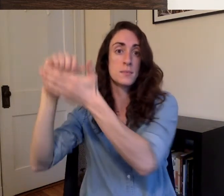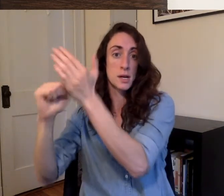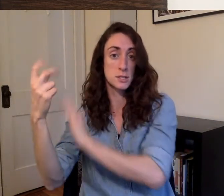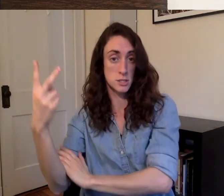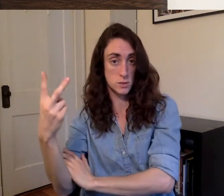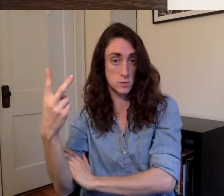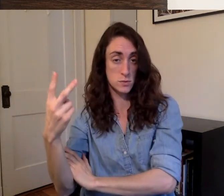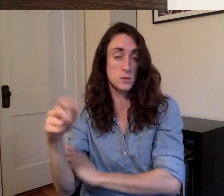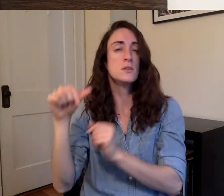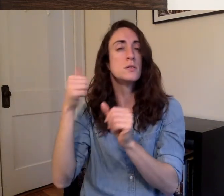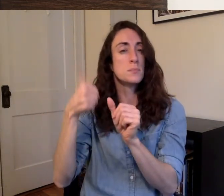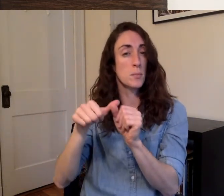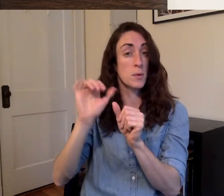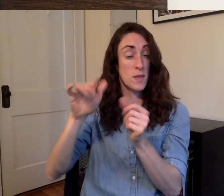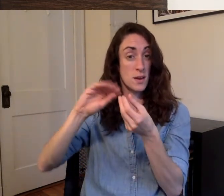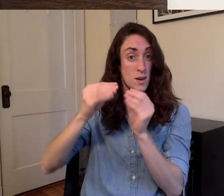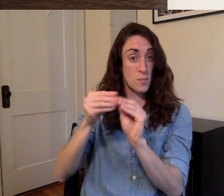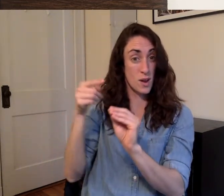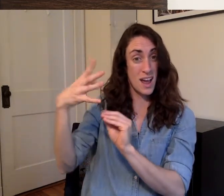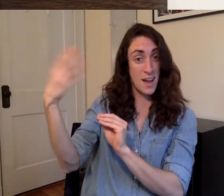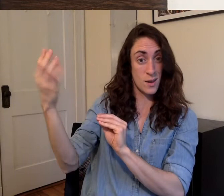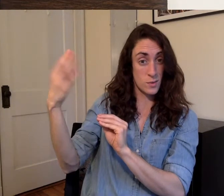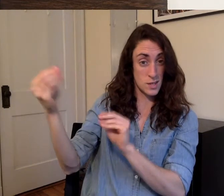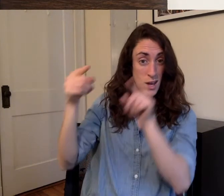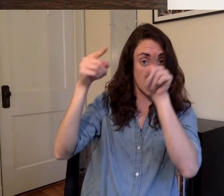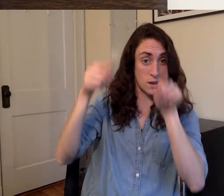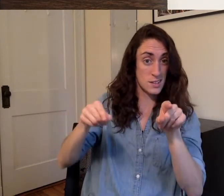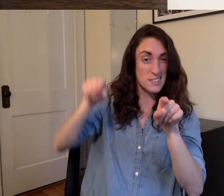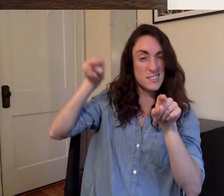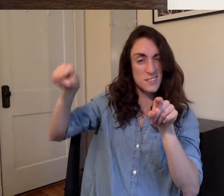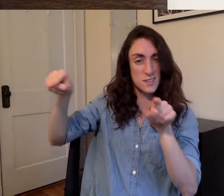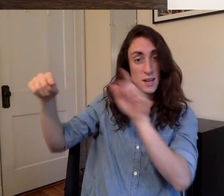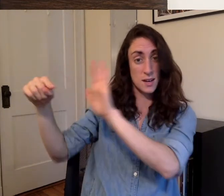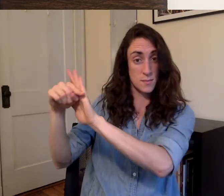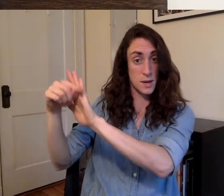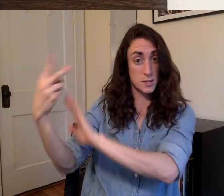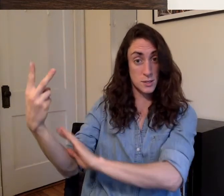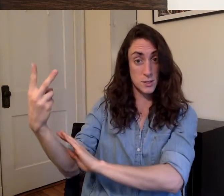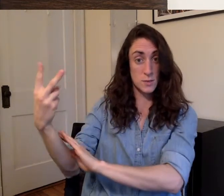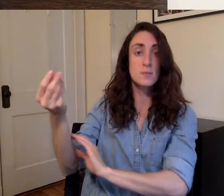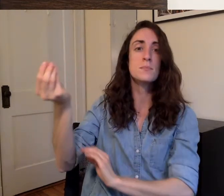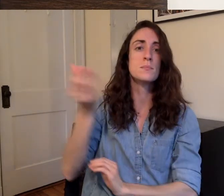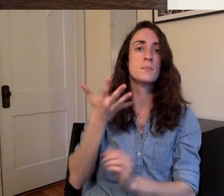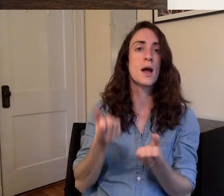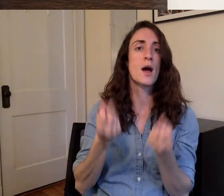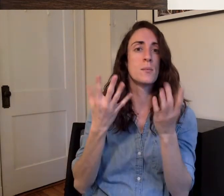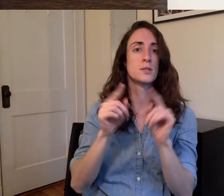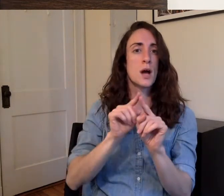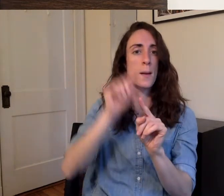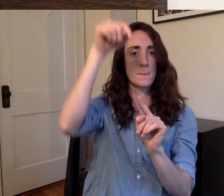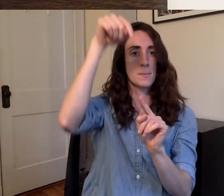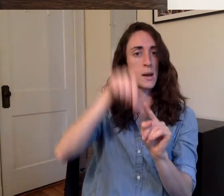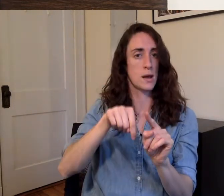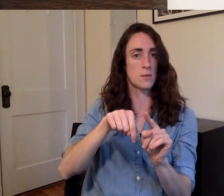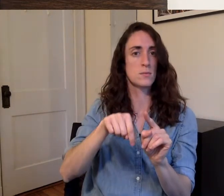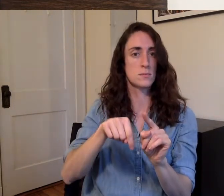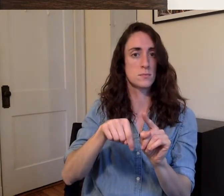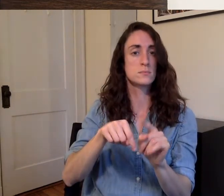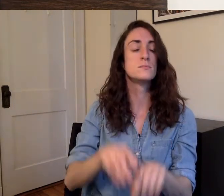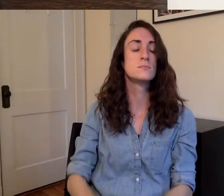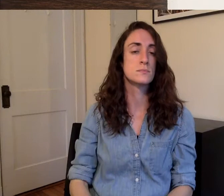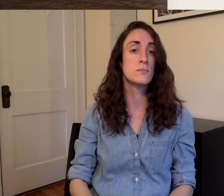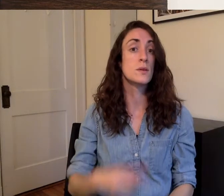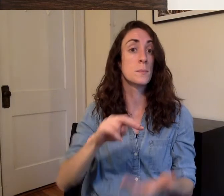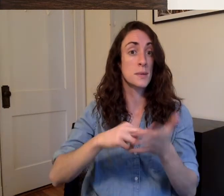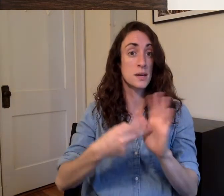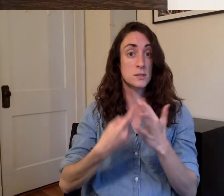to 3 times the absolute value of x minus 1 minus 2. So that number at the end, outside of the absolute value, that negative